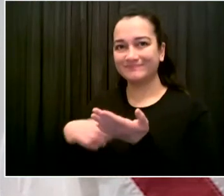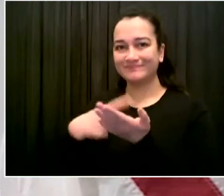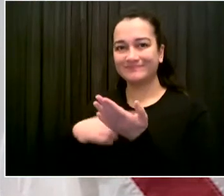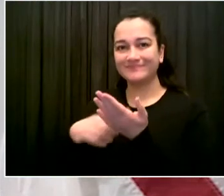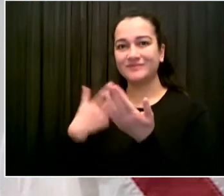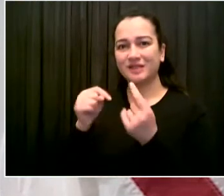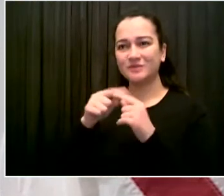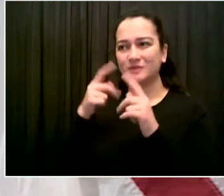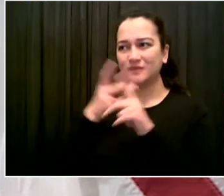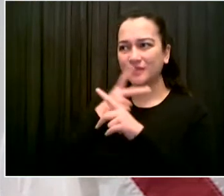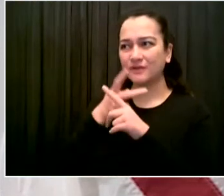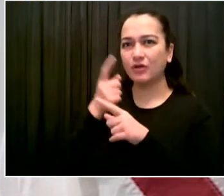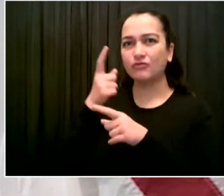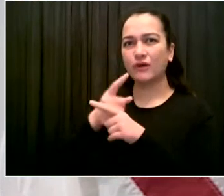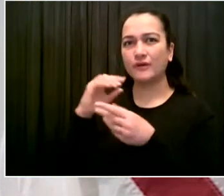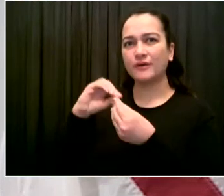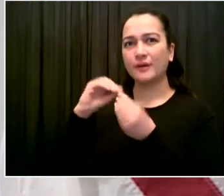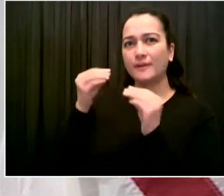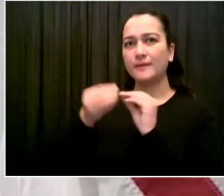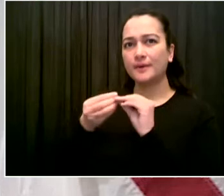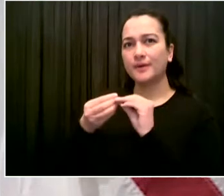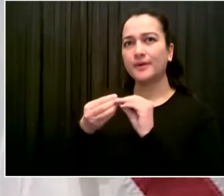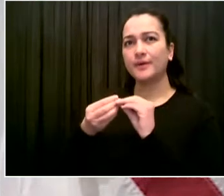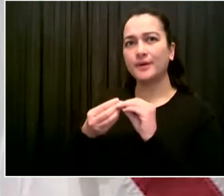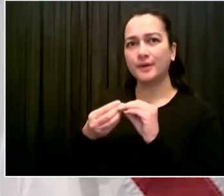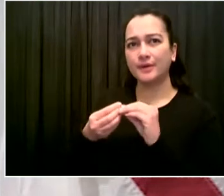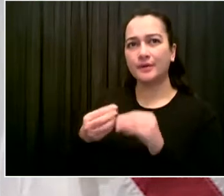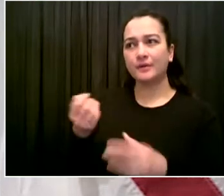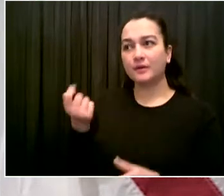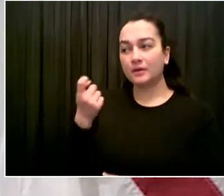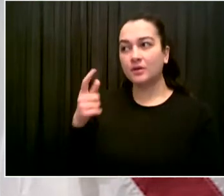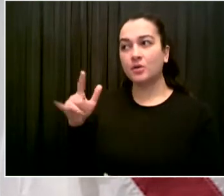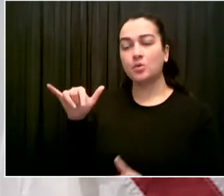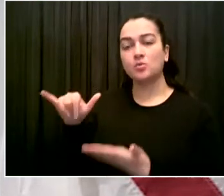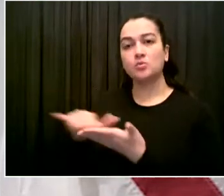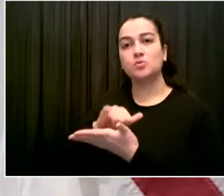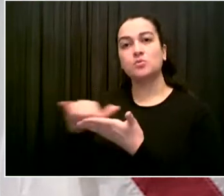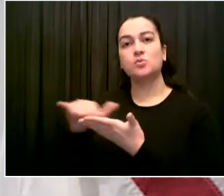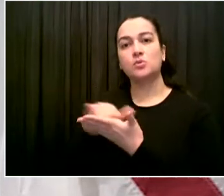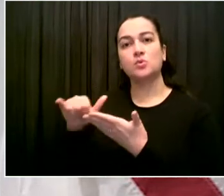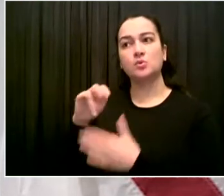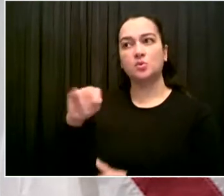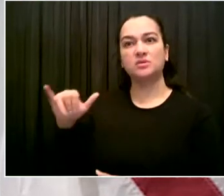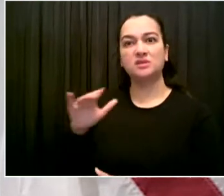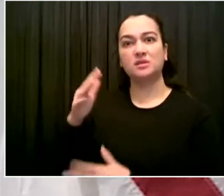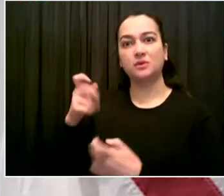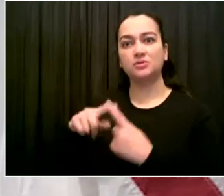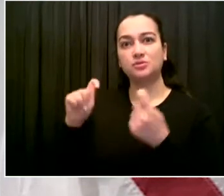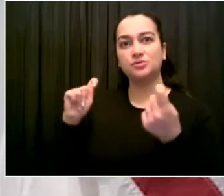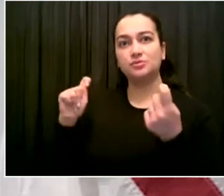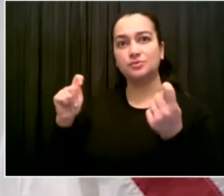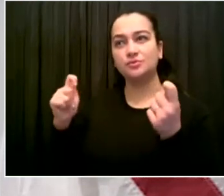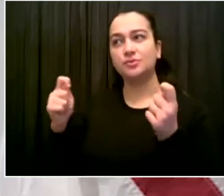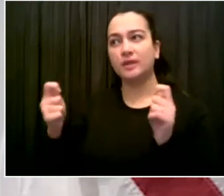of vaccinations? And we all agreed that 5 million fully vaccinated New Yorkers out of 8.5